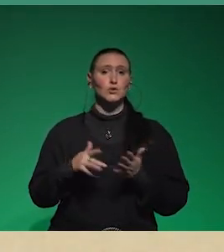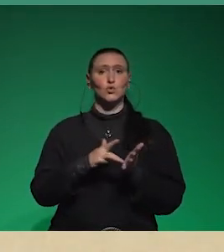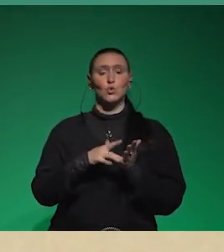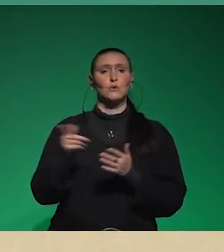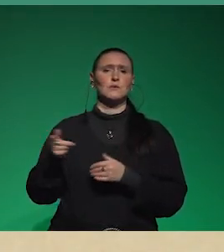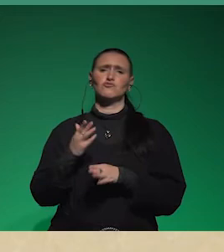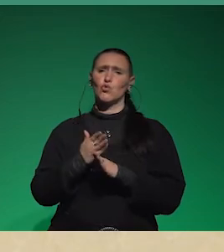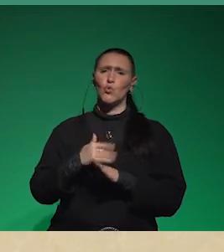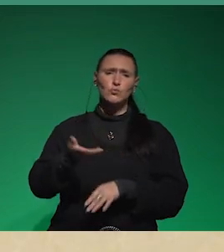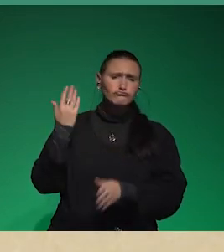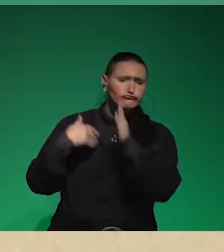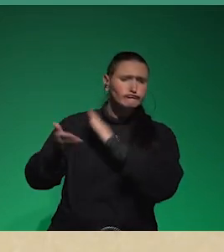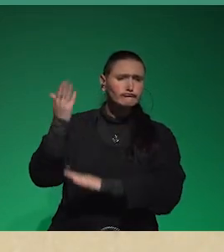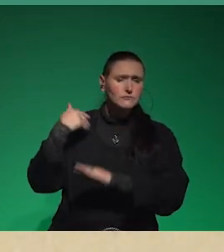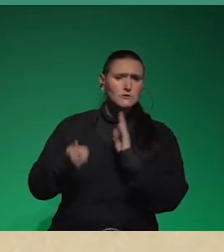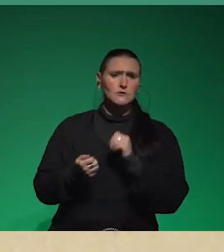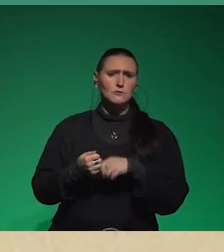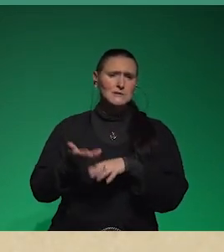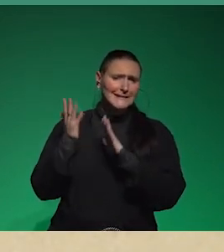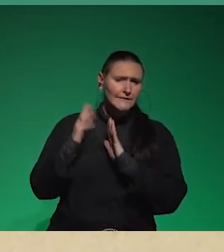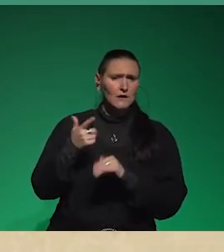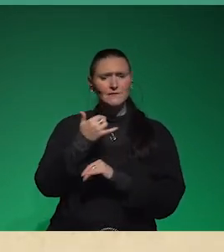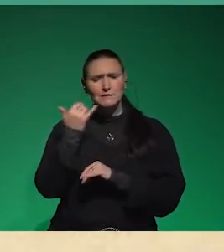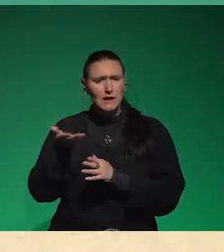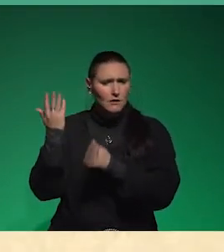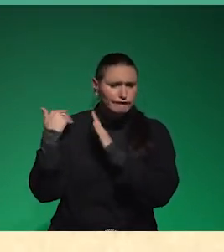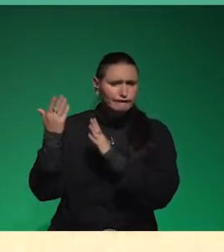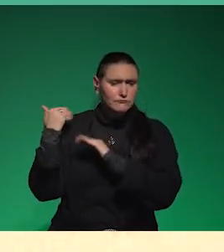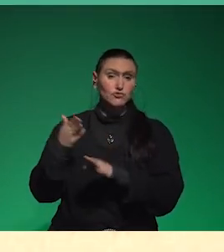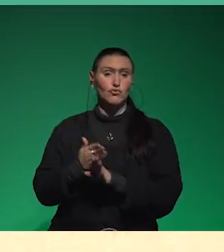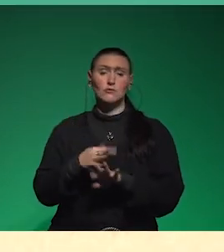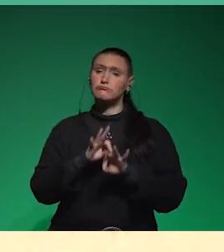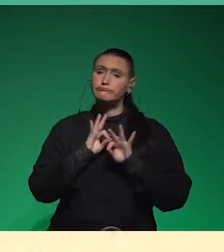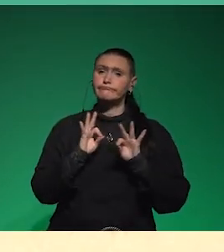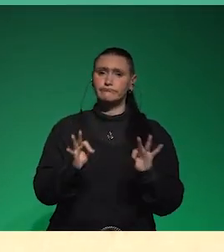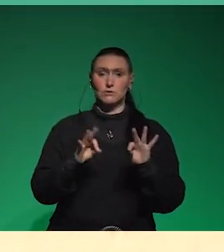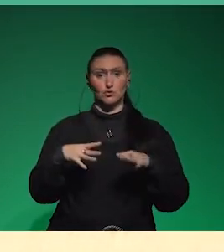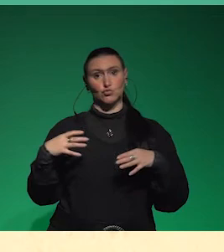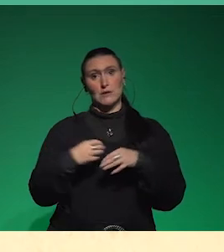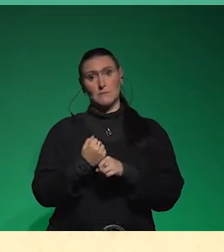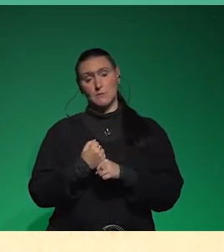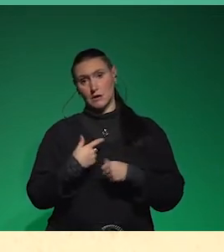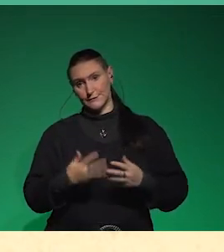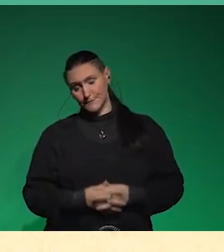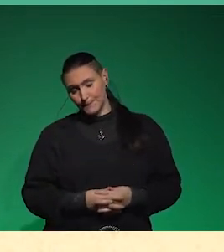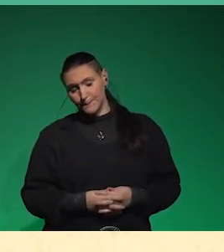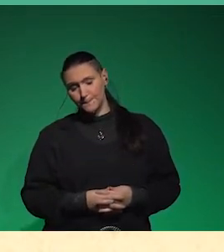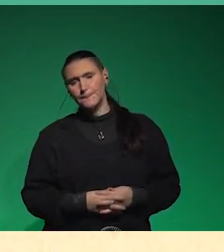with IPB, Boga Agricultural University. We had a big project with Tadulako University. IN was involved in that,